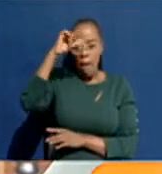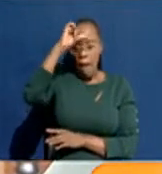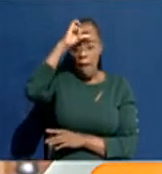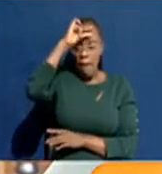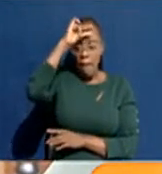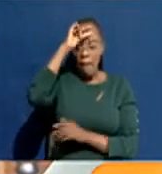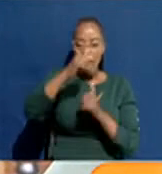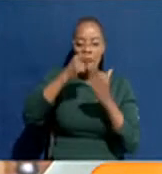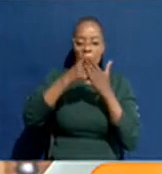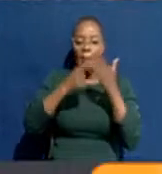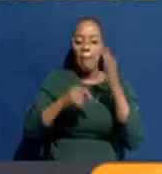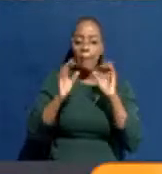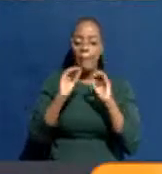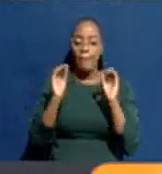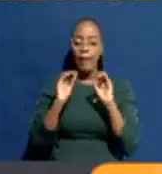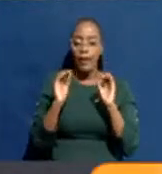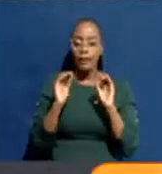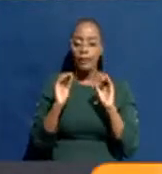it's a tax?